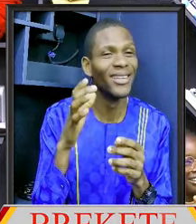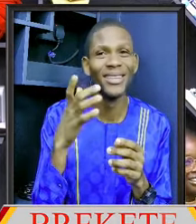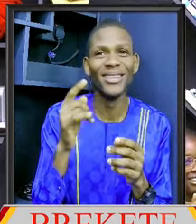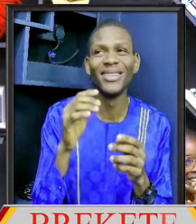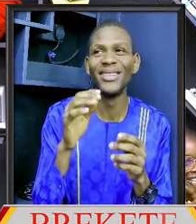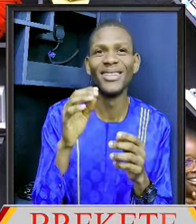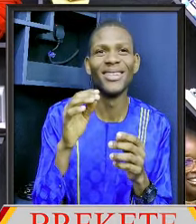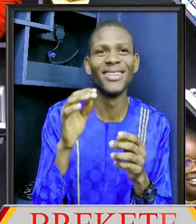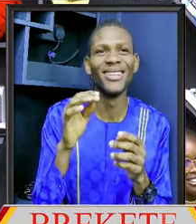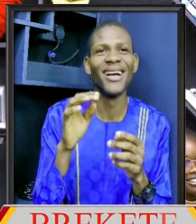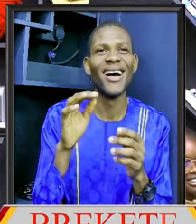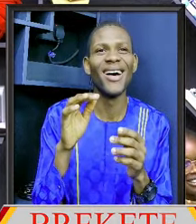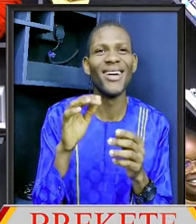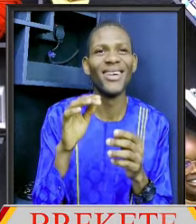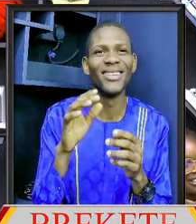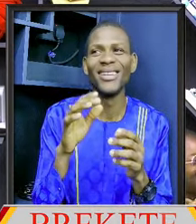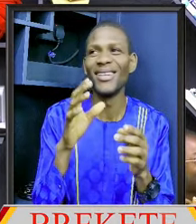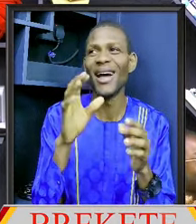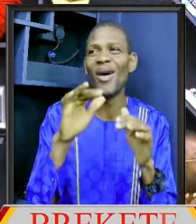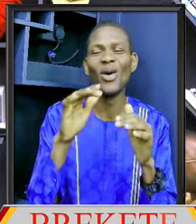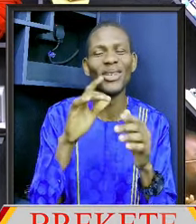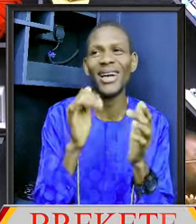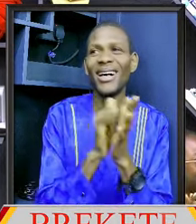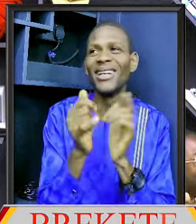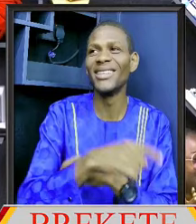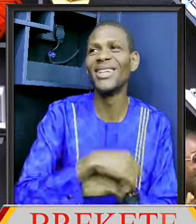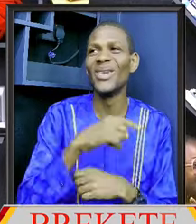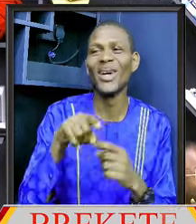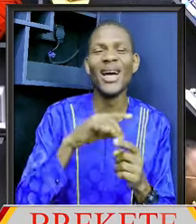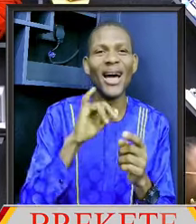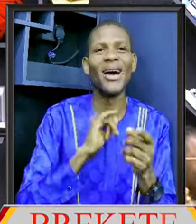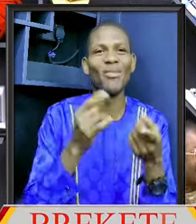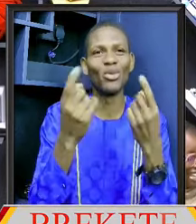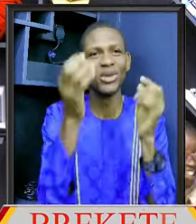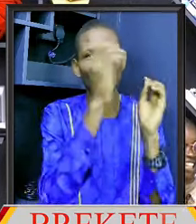you here? Honorable President, now you check. I don't check anything.